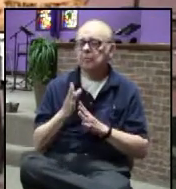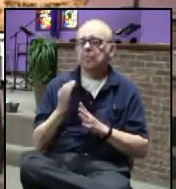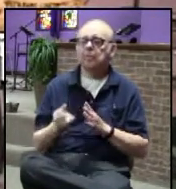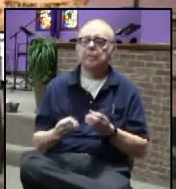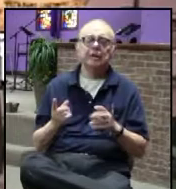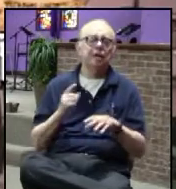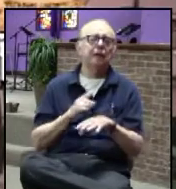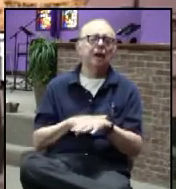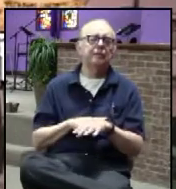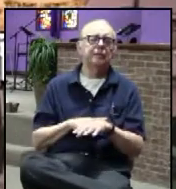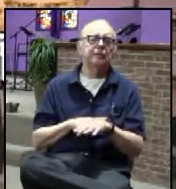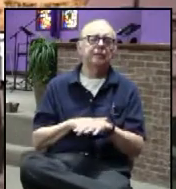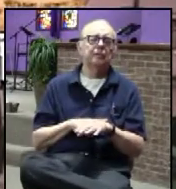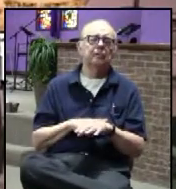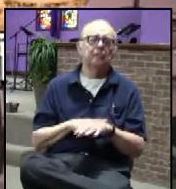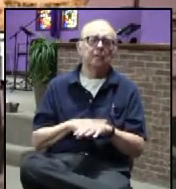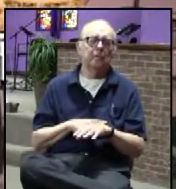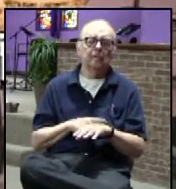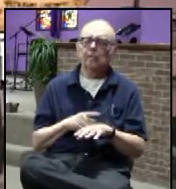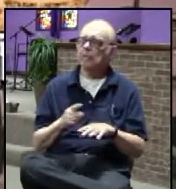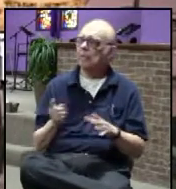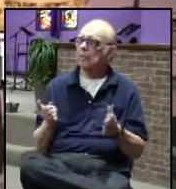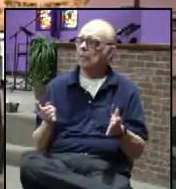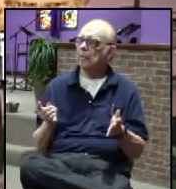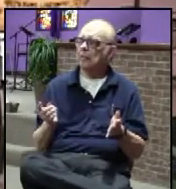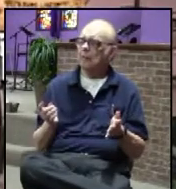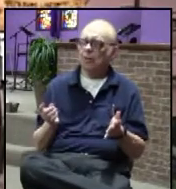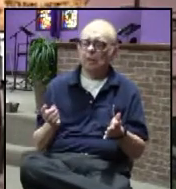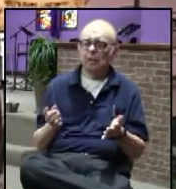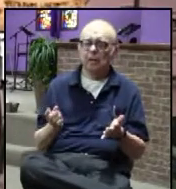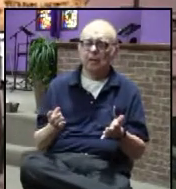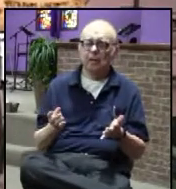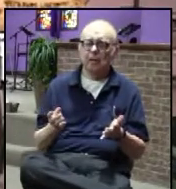Because so many times this